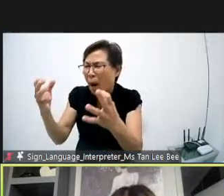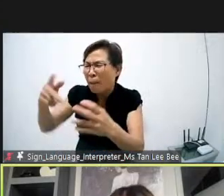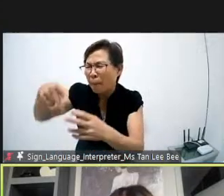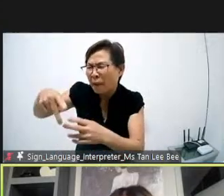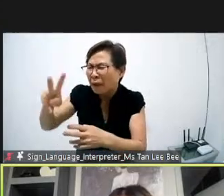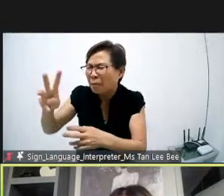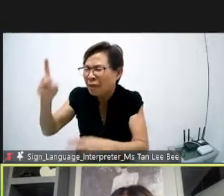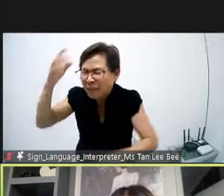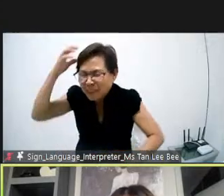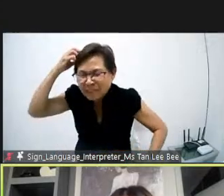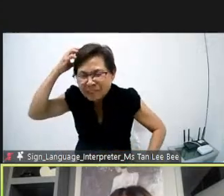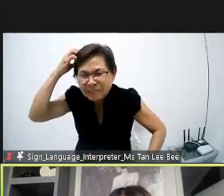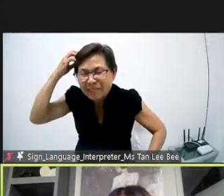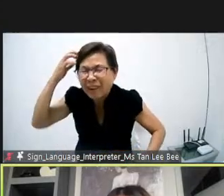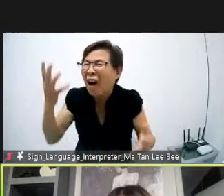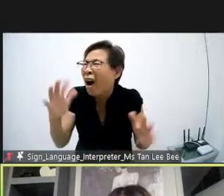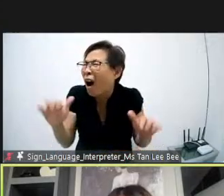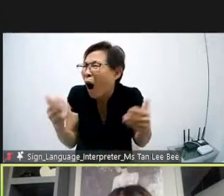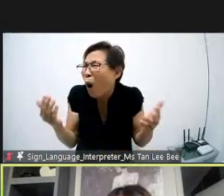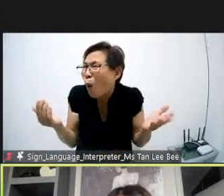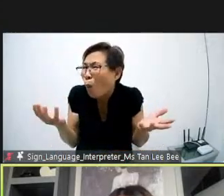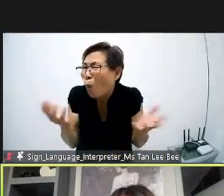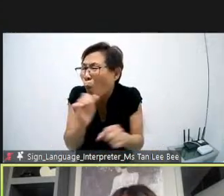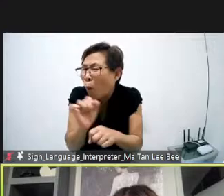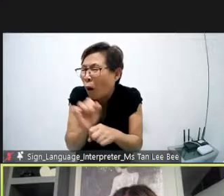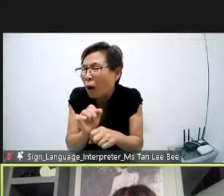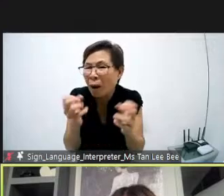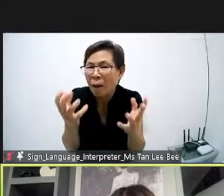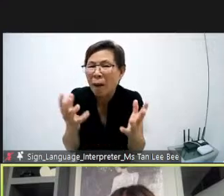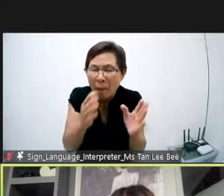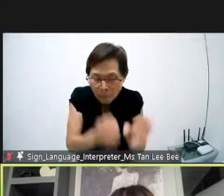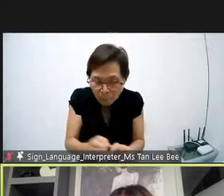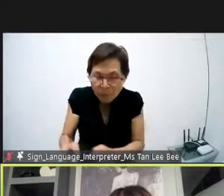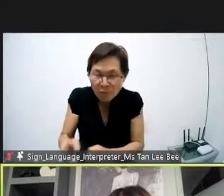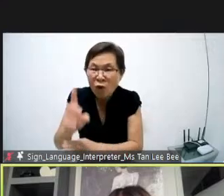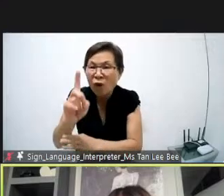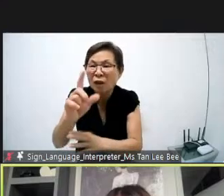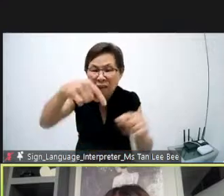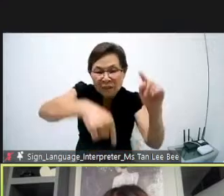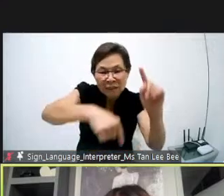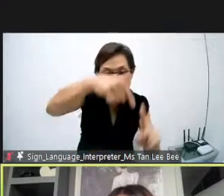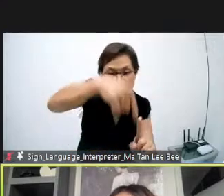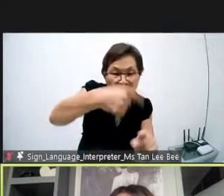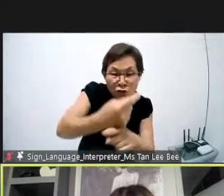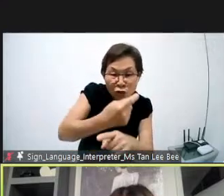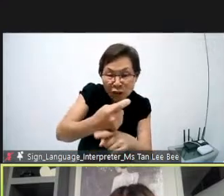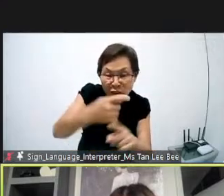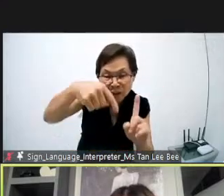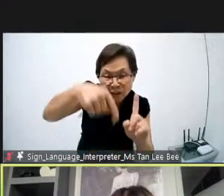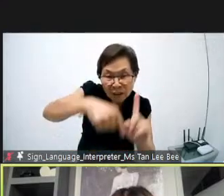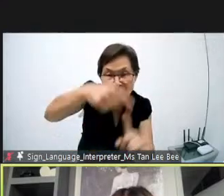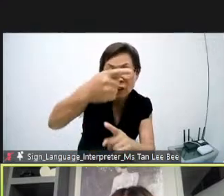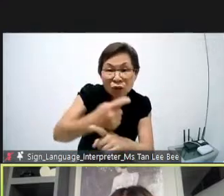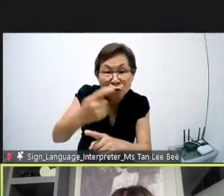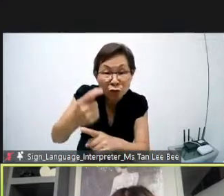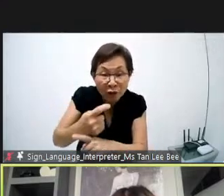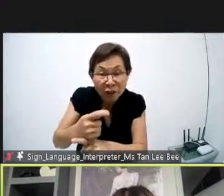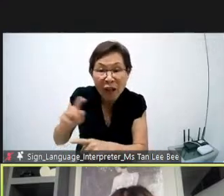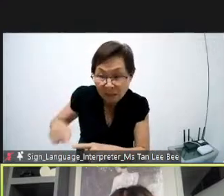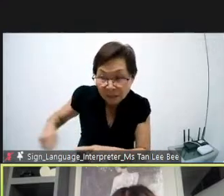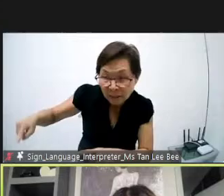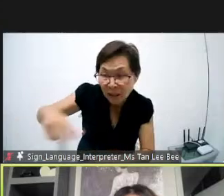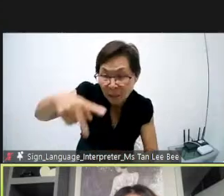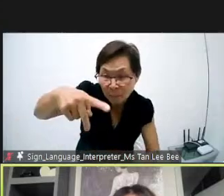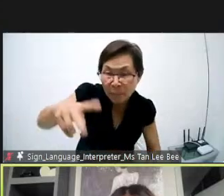how. Currently, by people preparing voice data for training text-to-speech and speech-to-text AI, they also